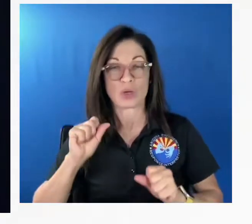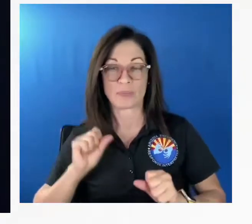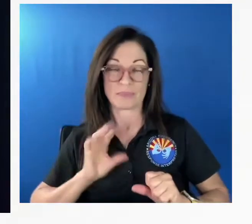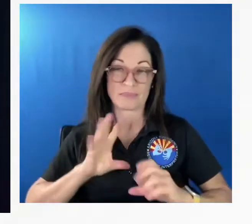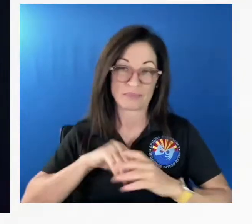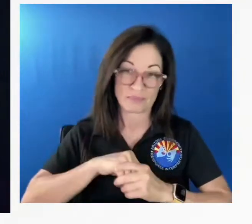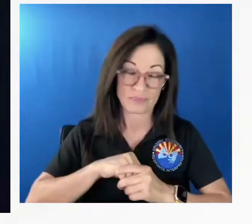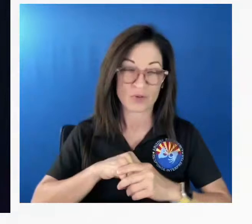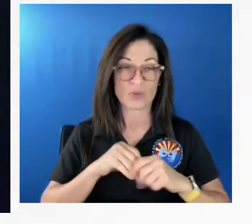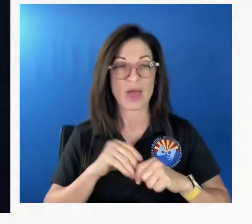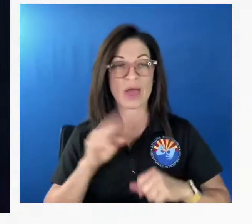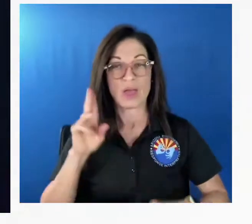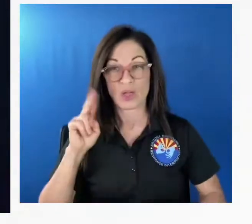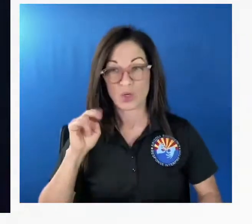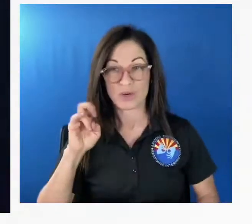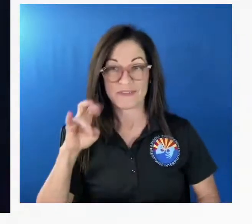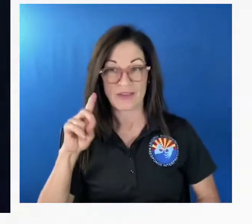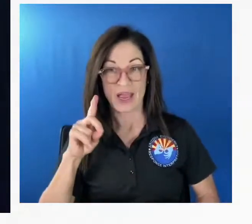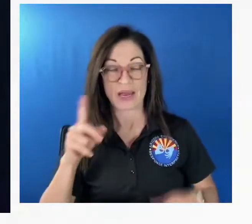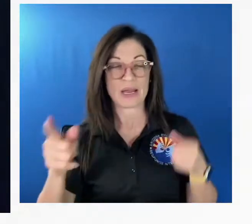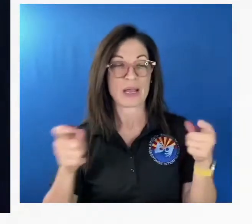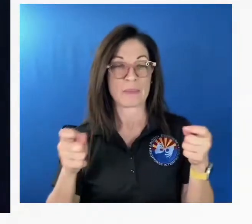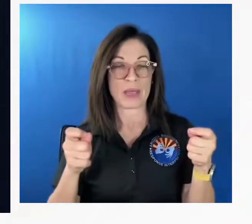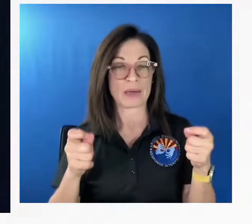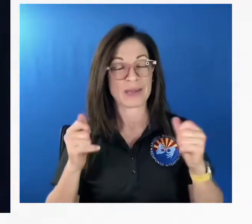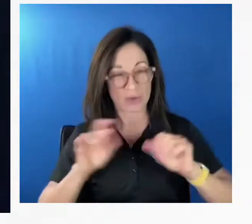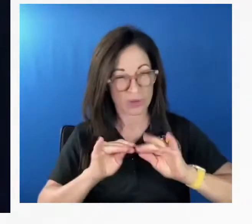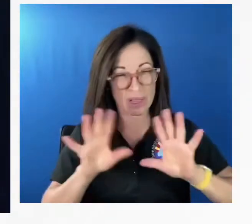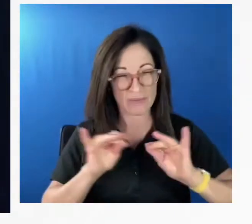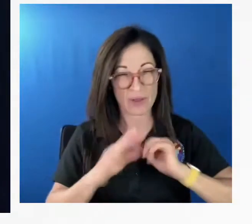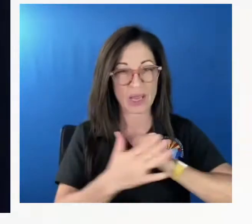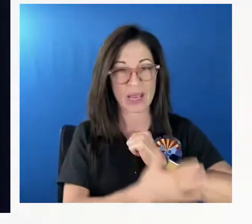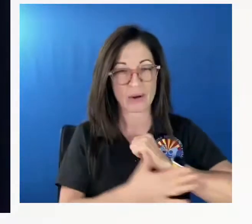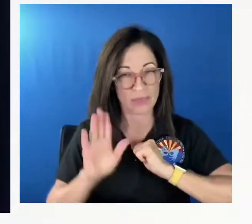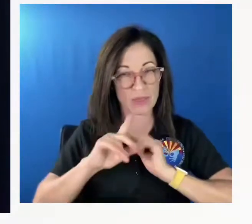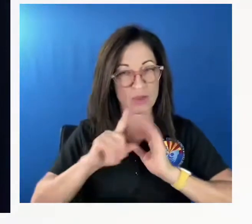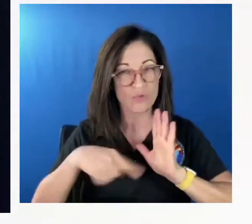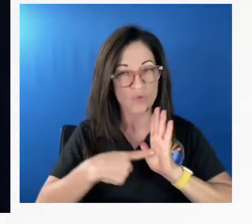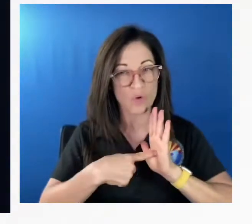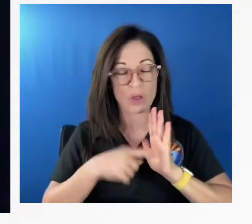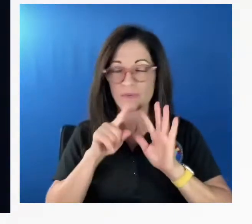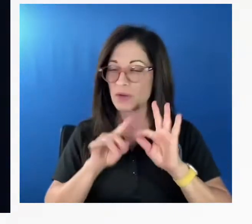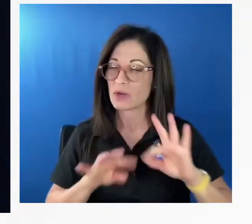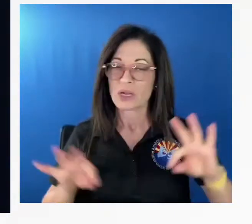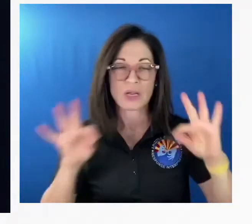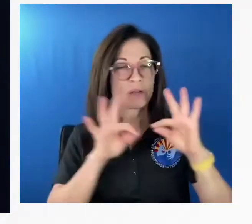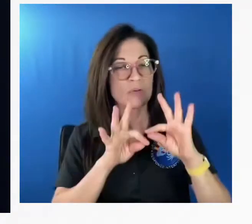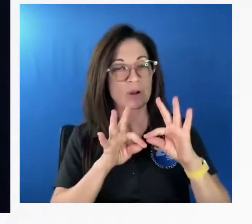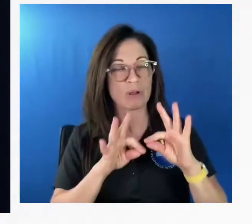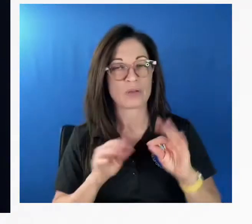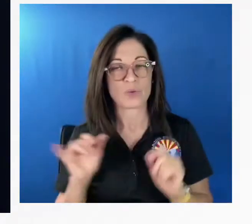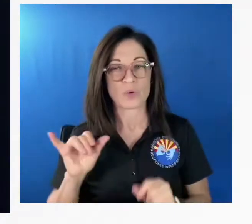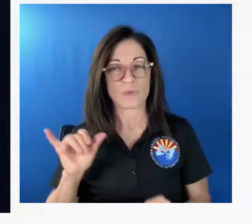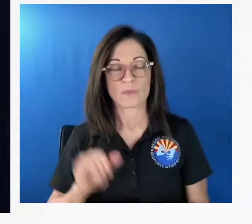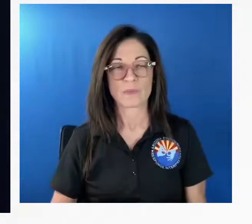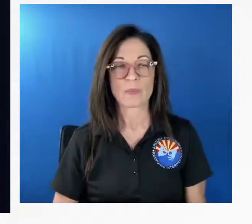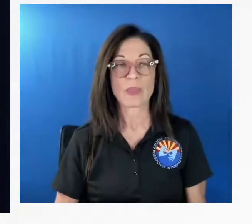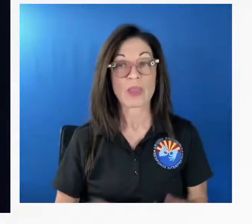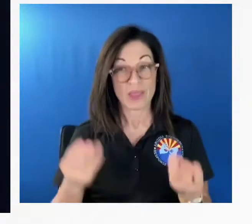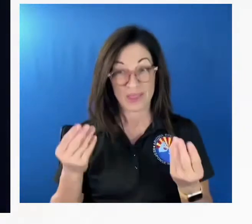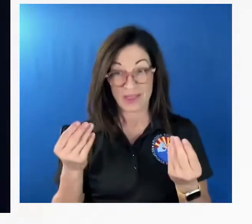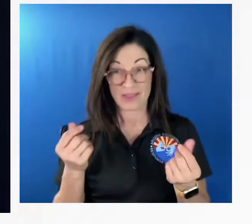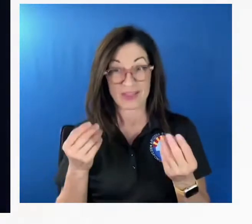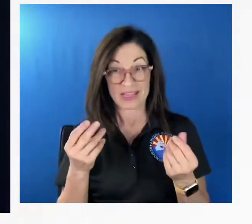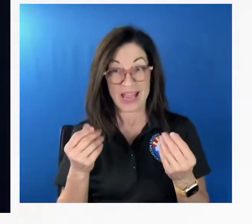unified command. Now, I want to clarify the county's role, which is really critical in all this as well. The land itself, we